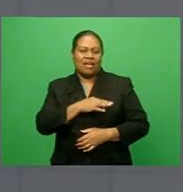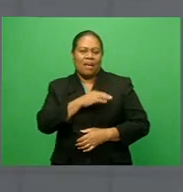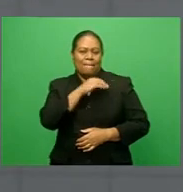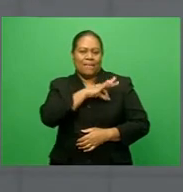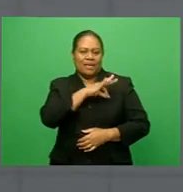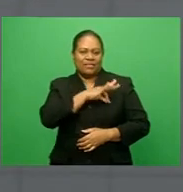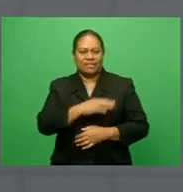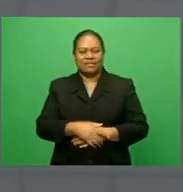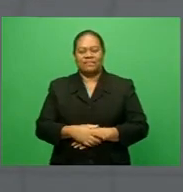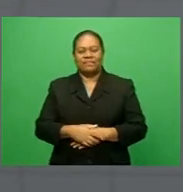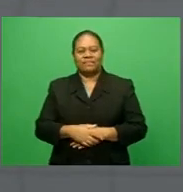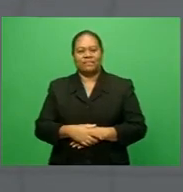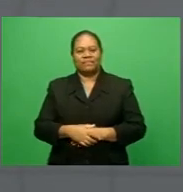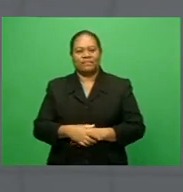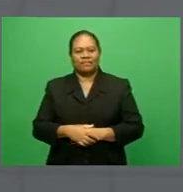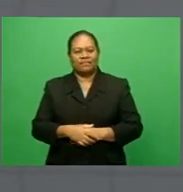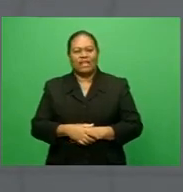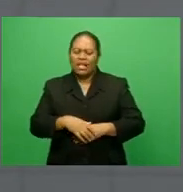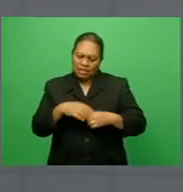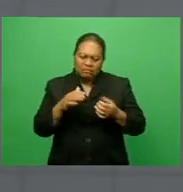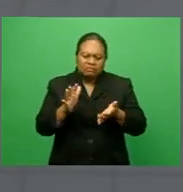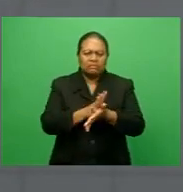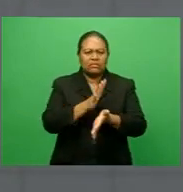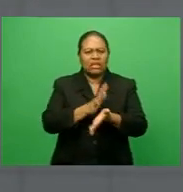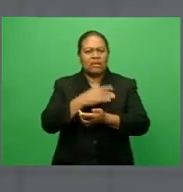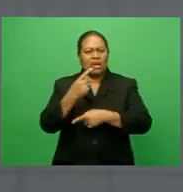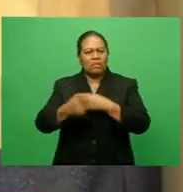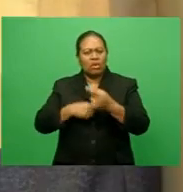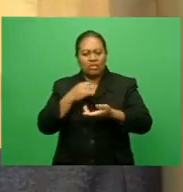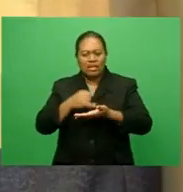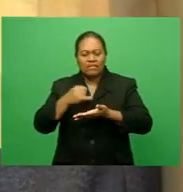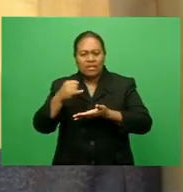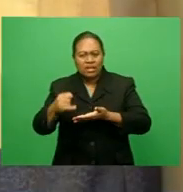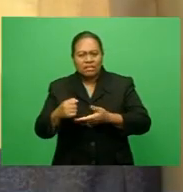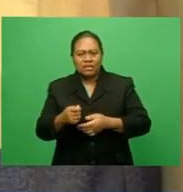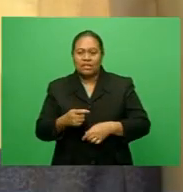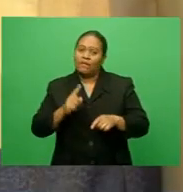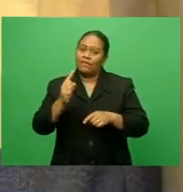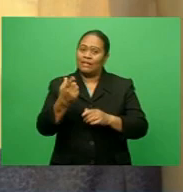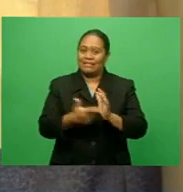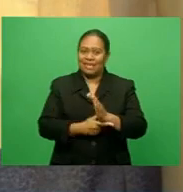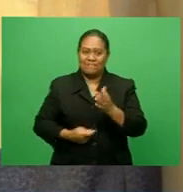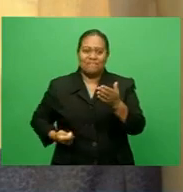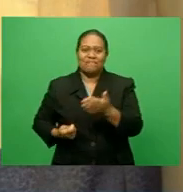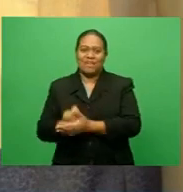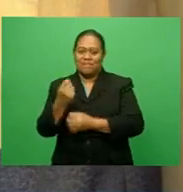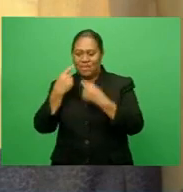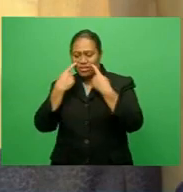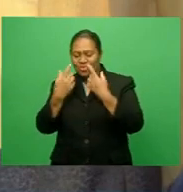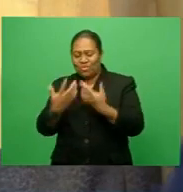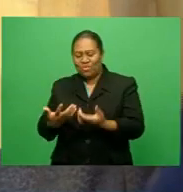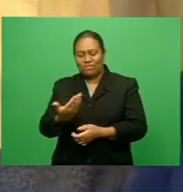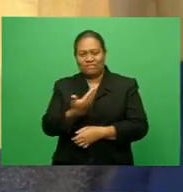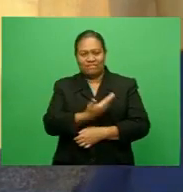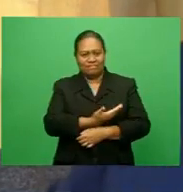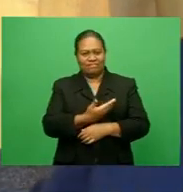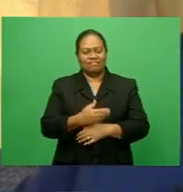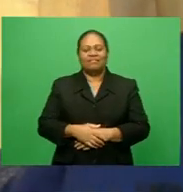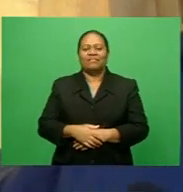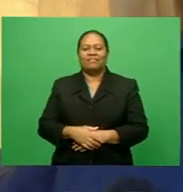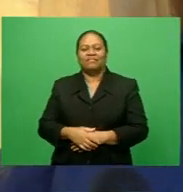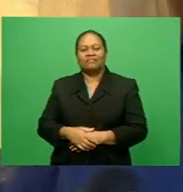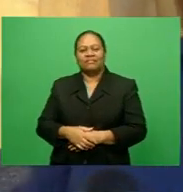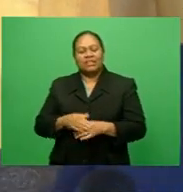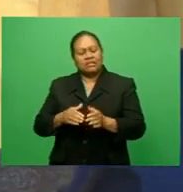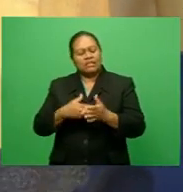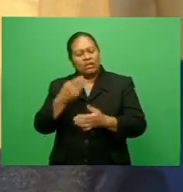about this development and the first payment of this weekend term is a dream